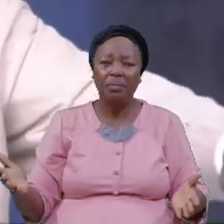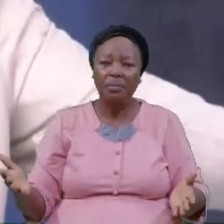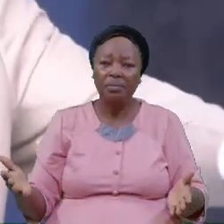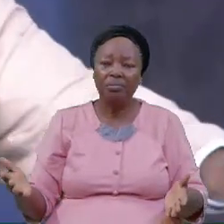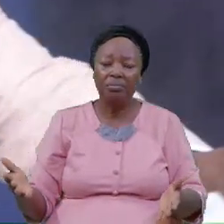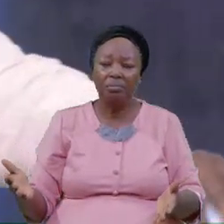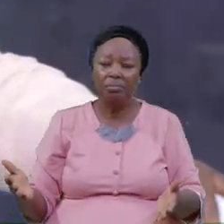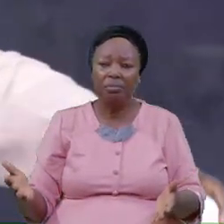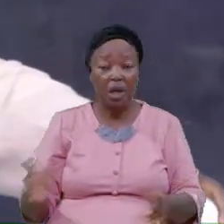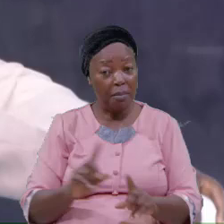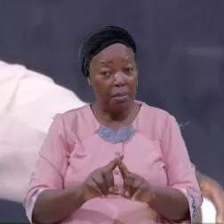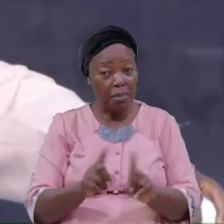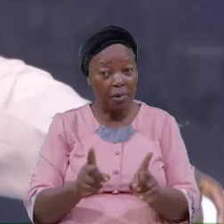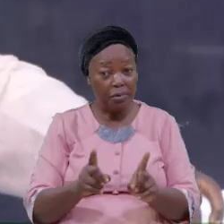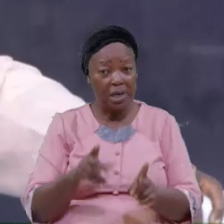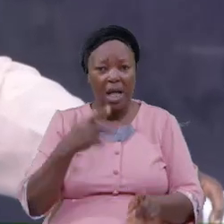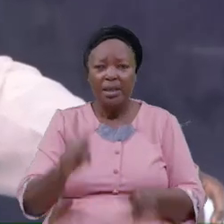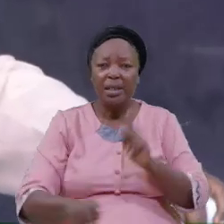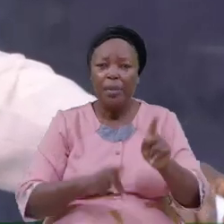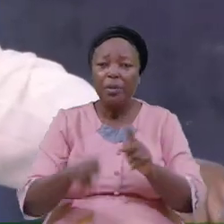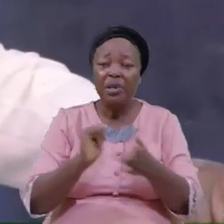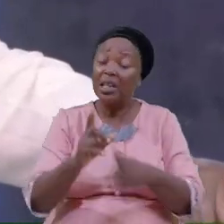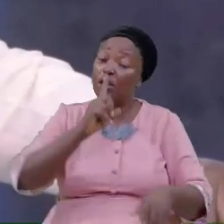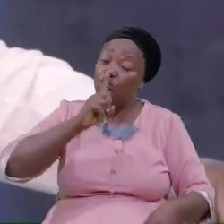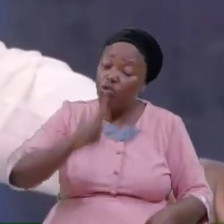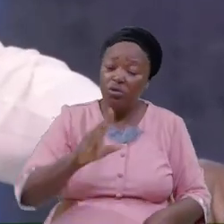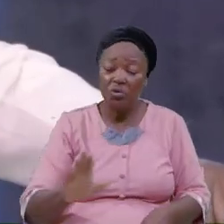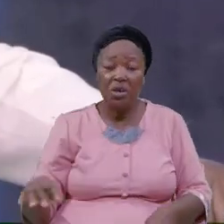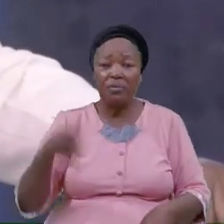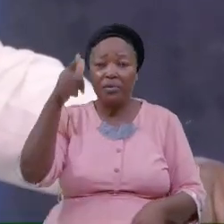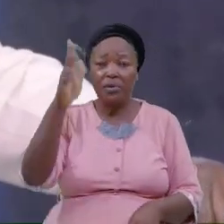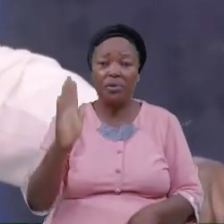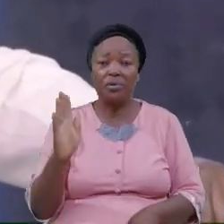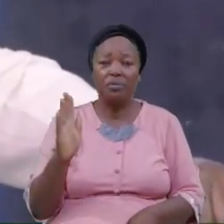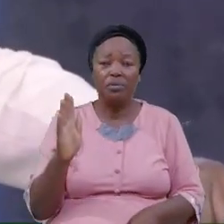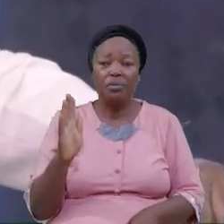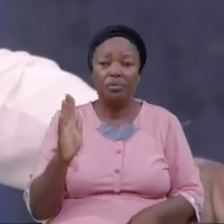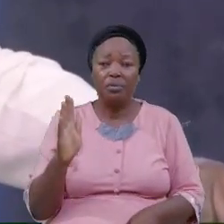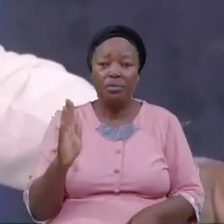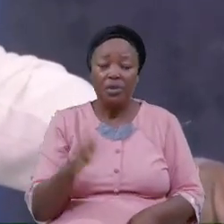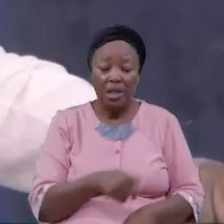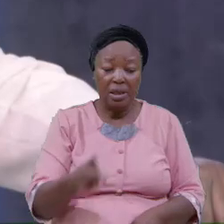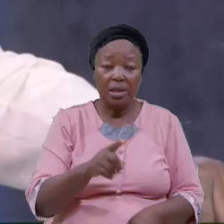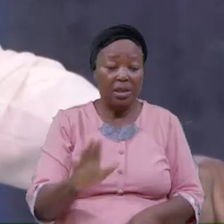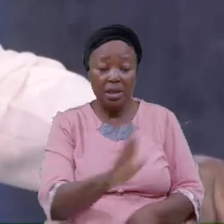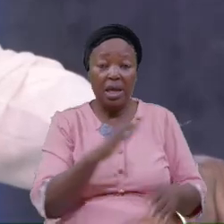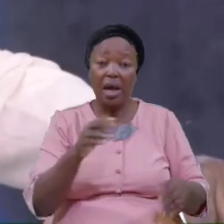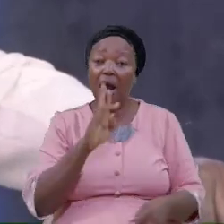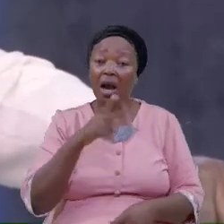But the people who are real children of God, they are the people who are called